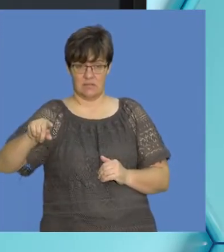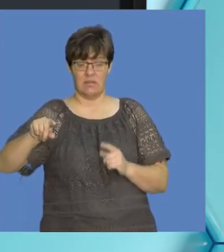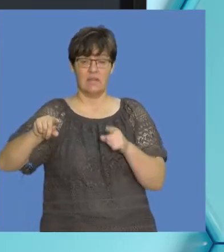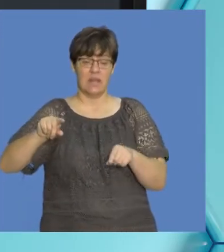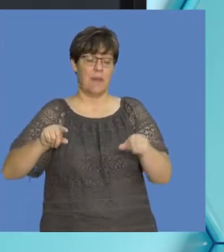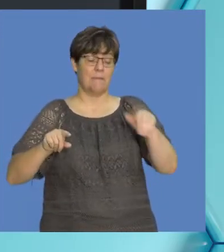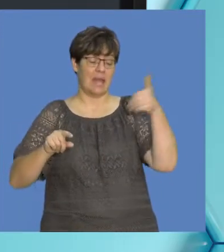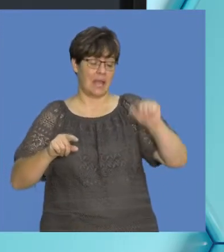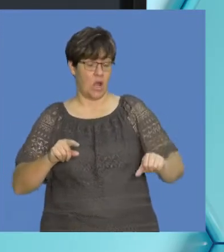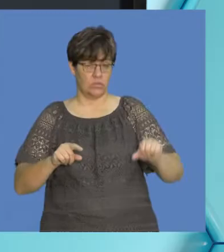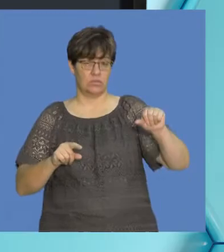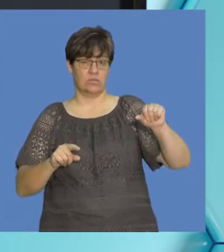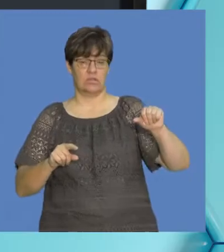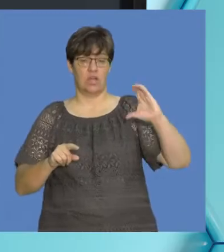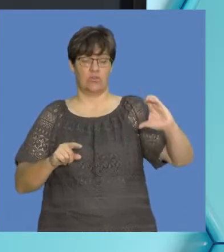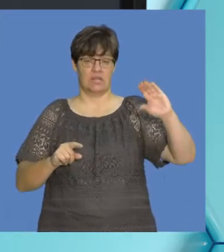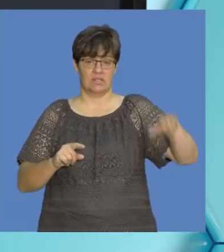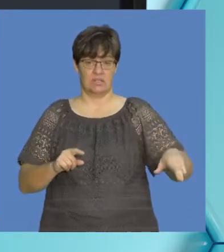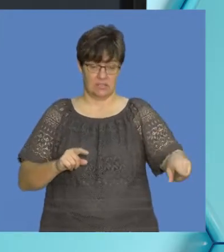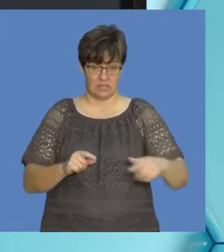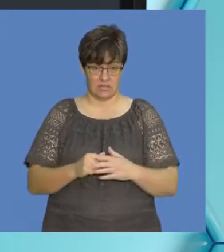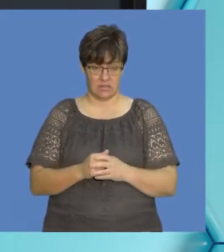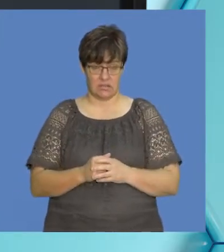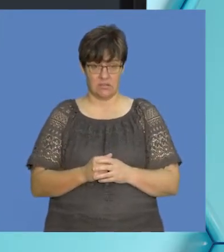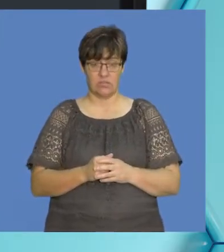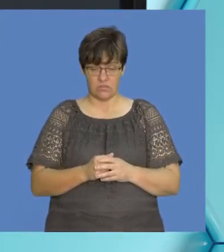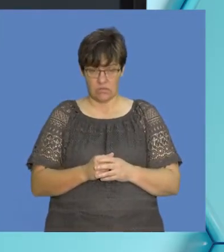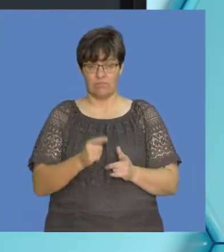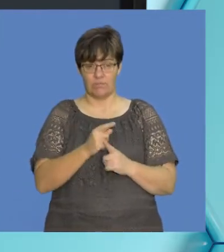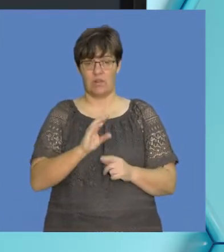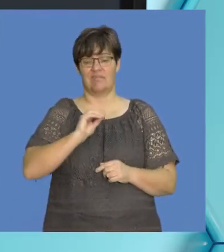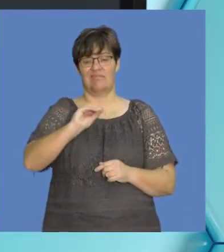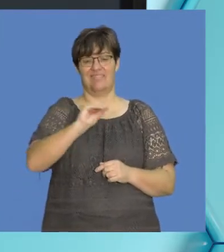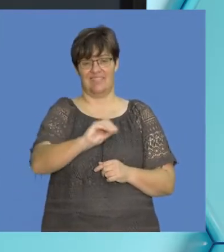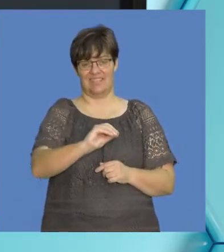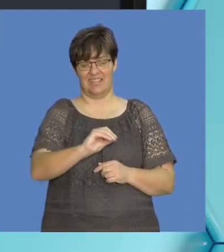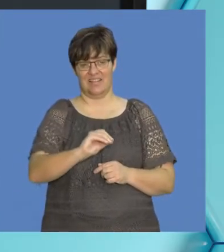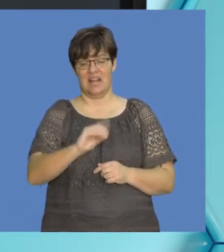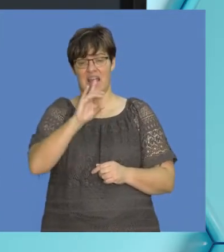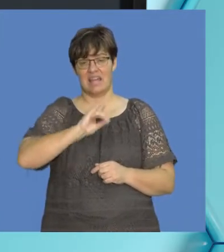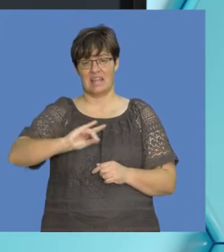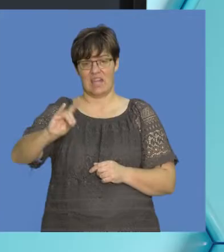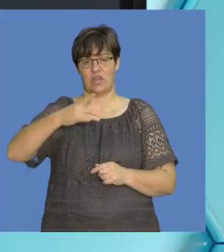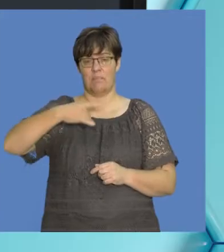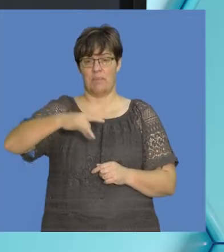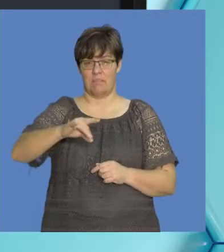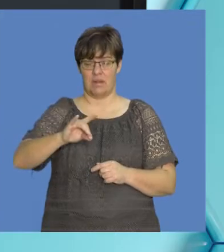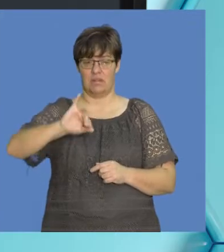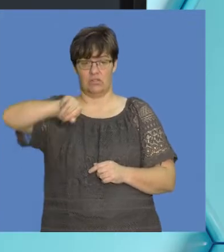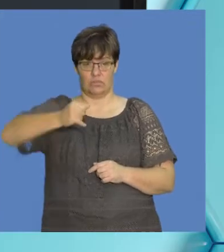account. So this tells you that your bank charges will be entered into your cash payments